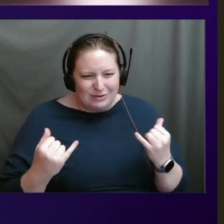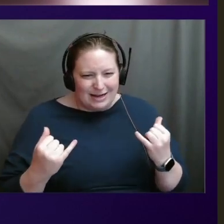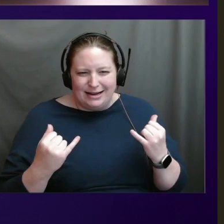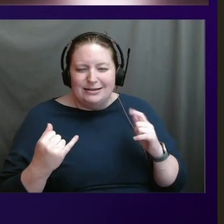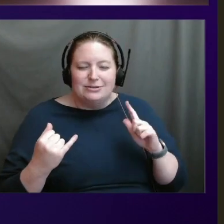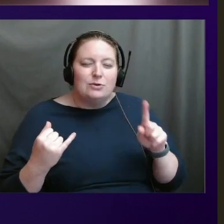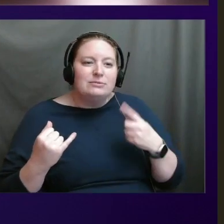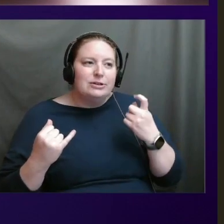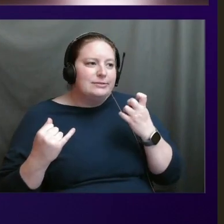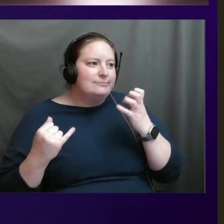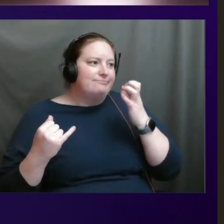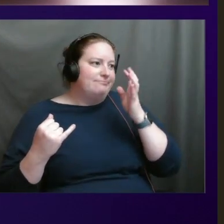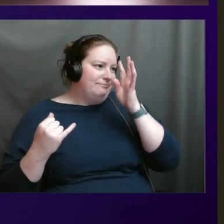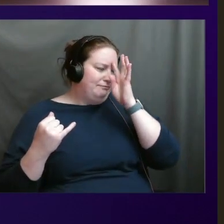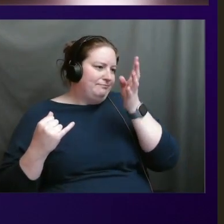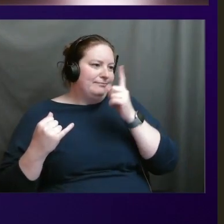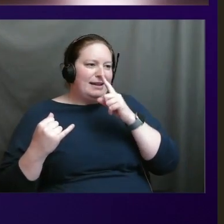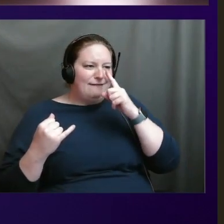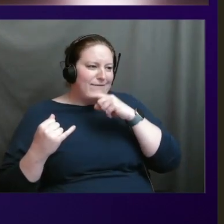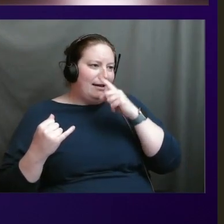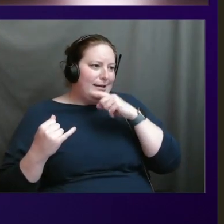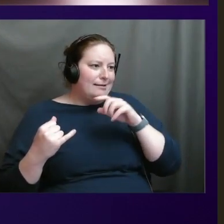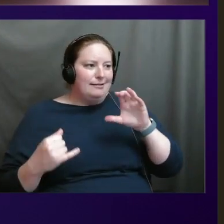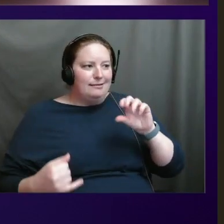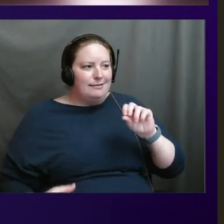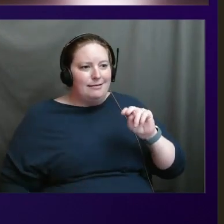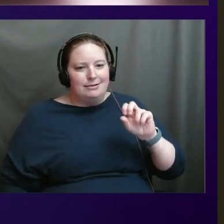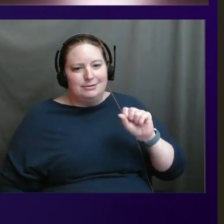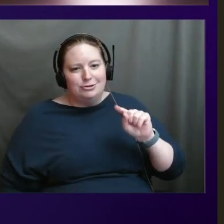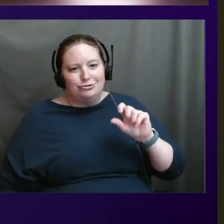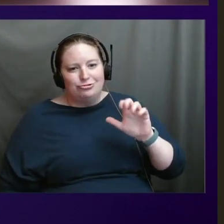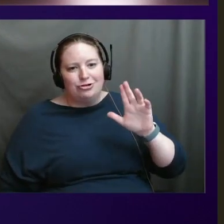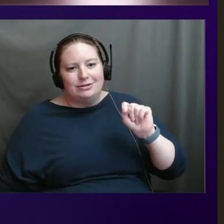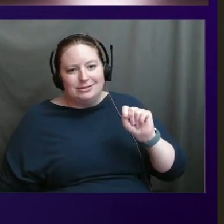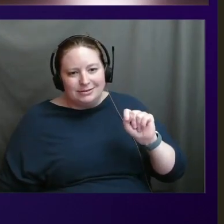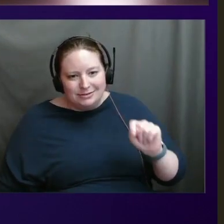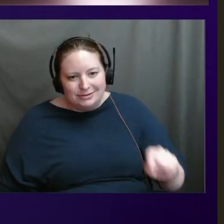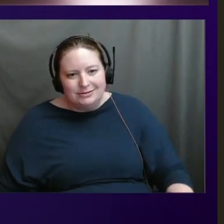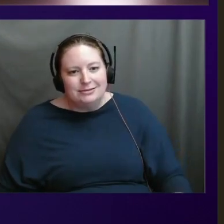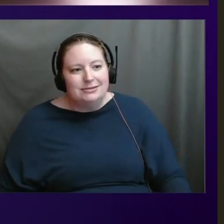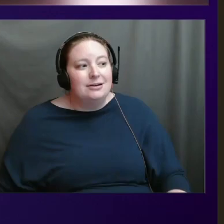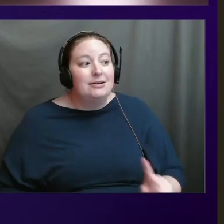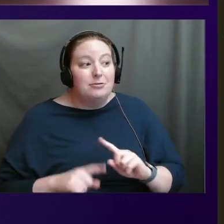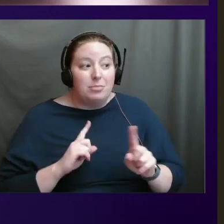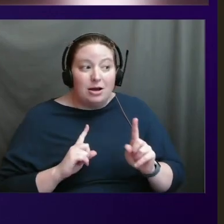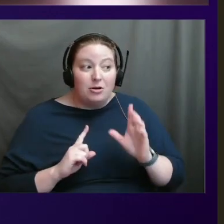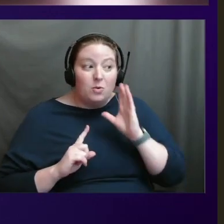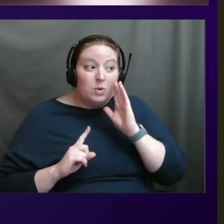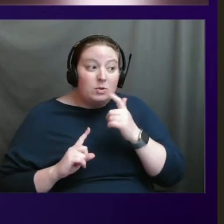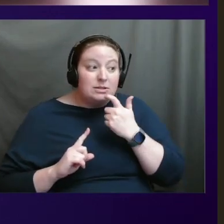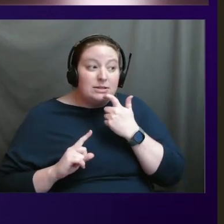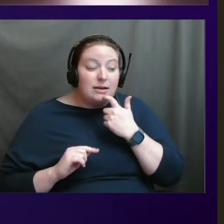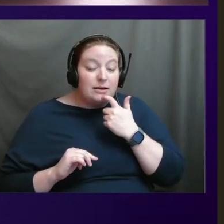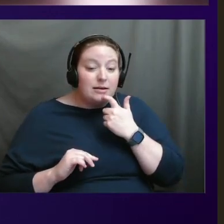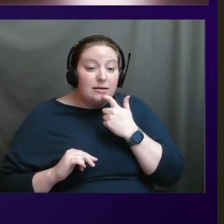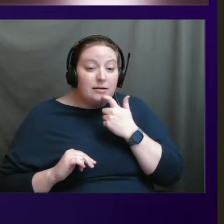a fake little construct here. But we will say, whoops.